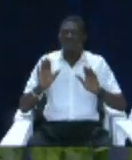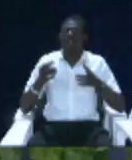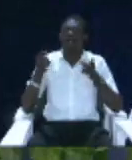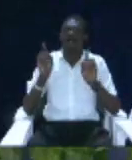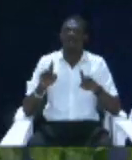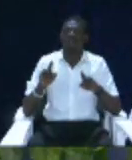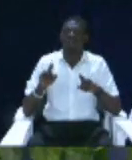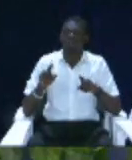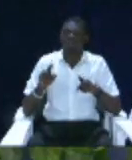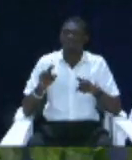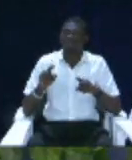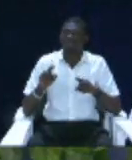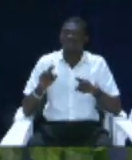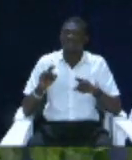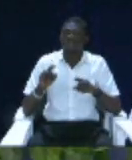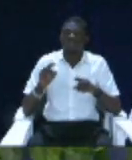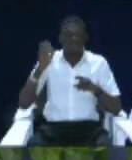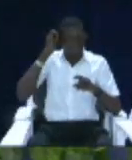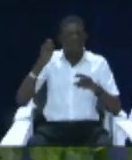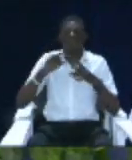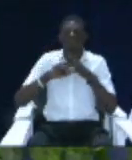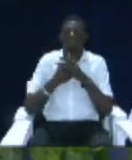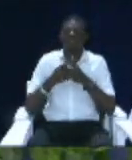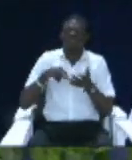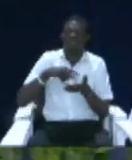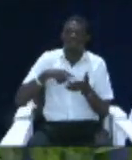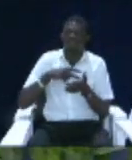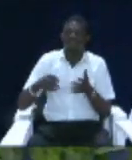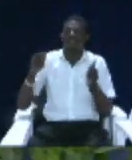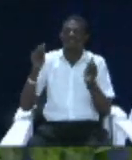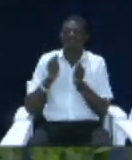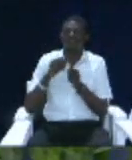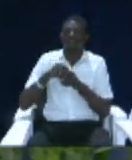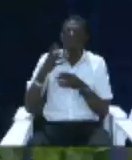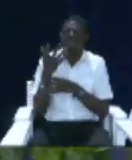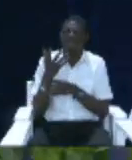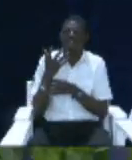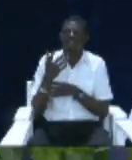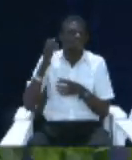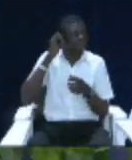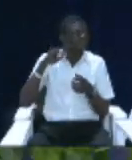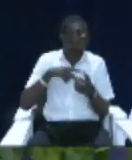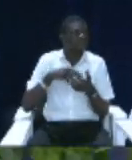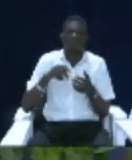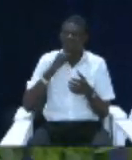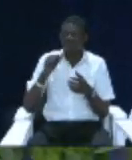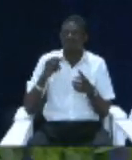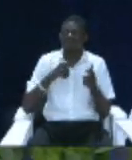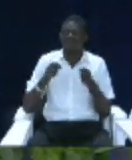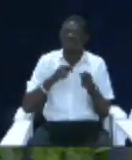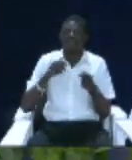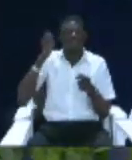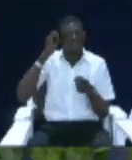happened. He started dancing with the gun in his hand. He was no more in control.